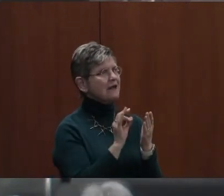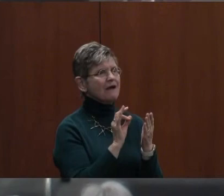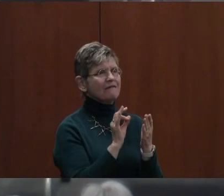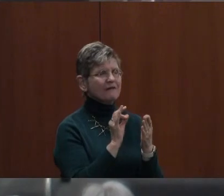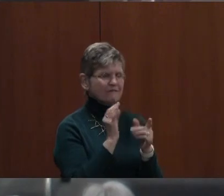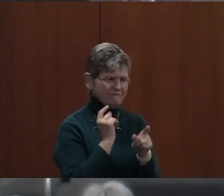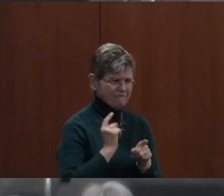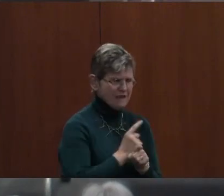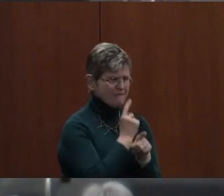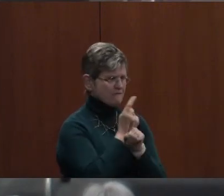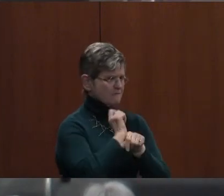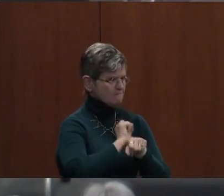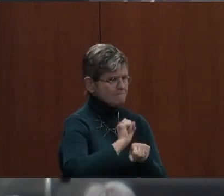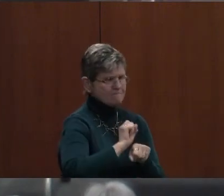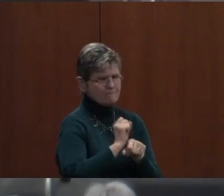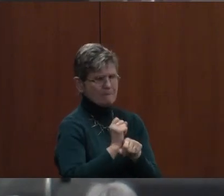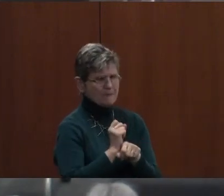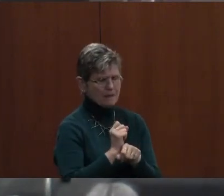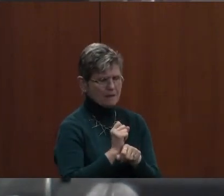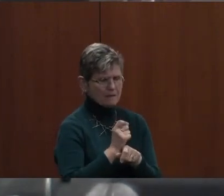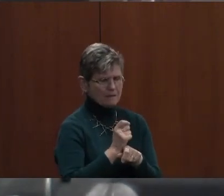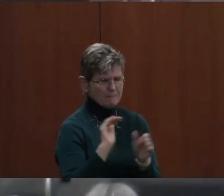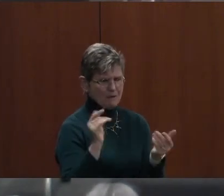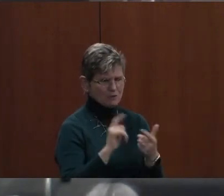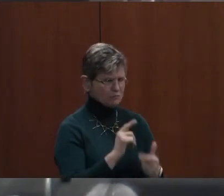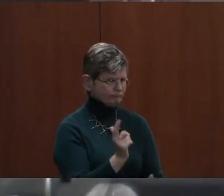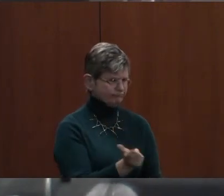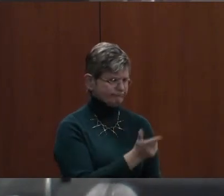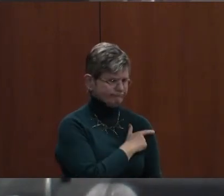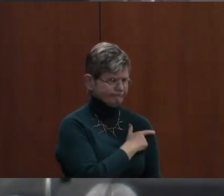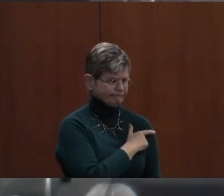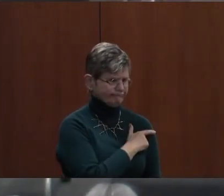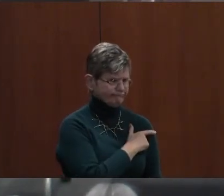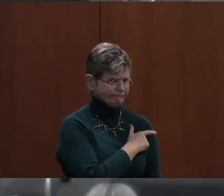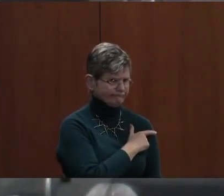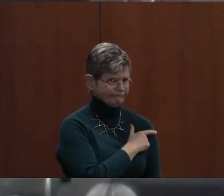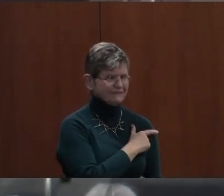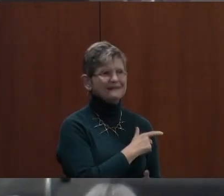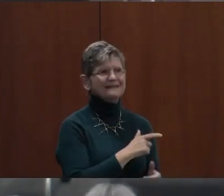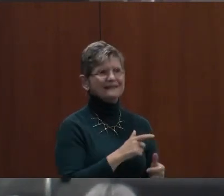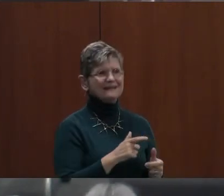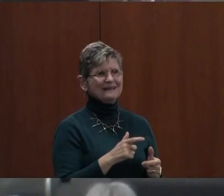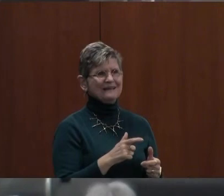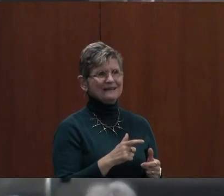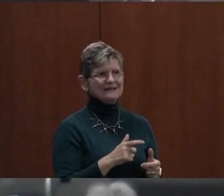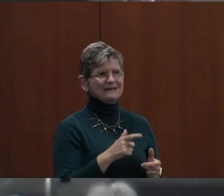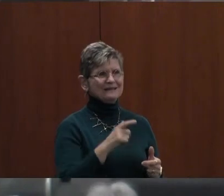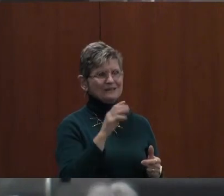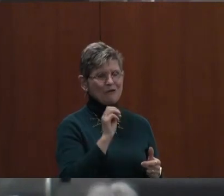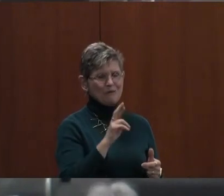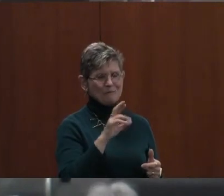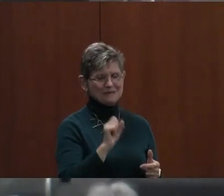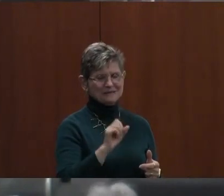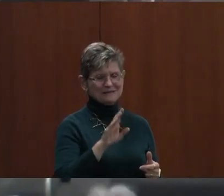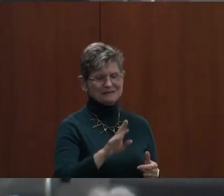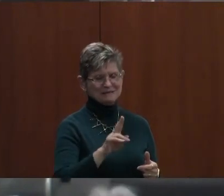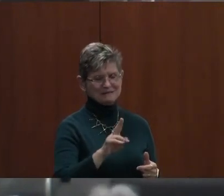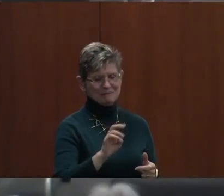faithful diligence versus lazy will be passed on as we continue to teach. So Mrs. Berman's first